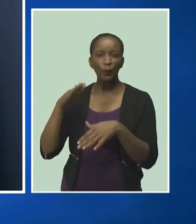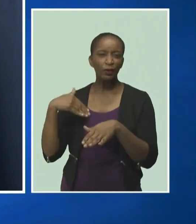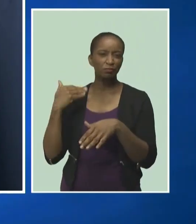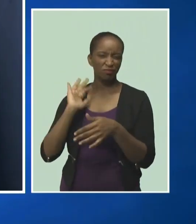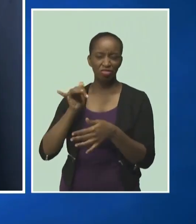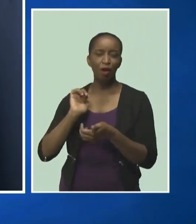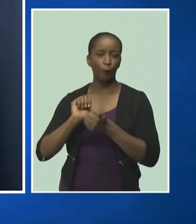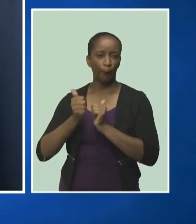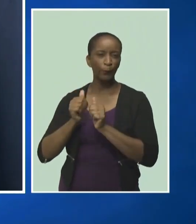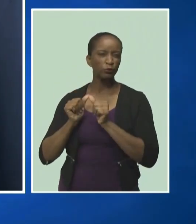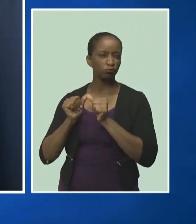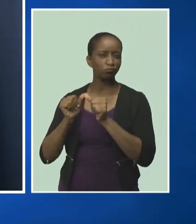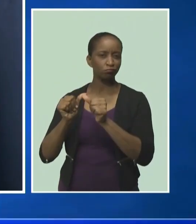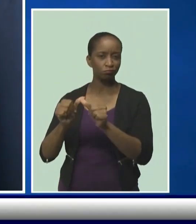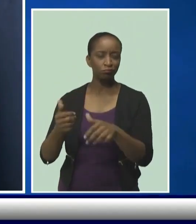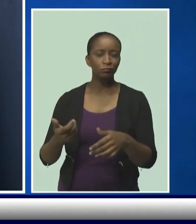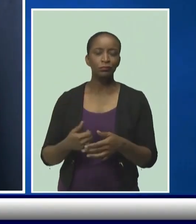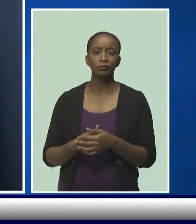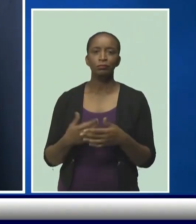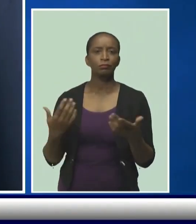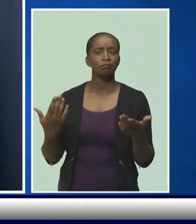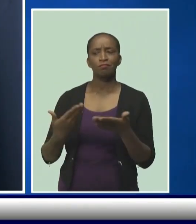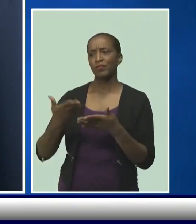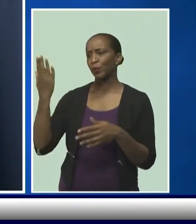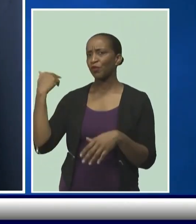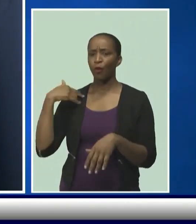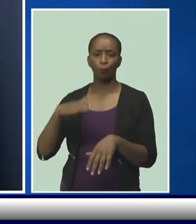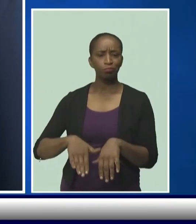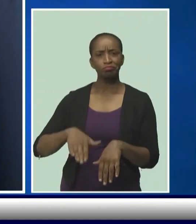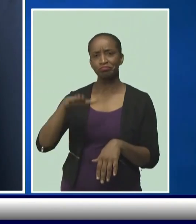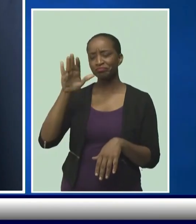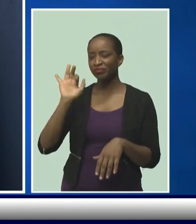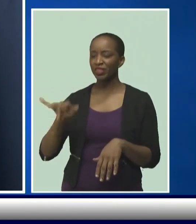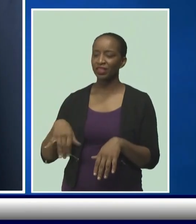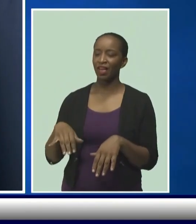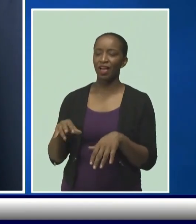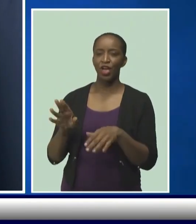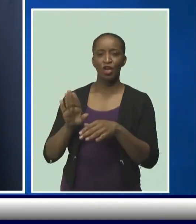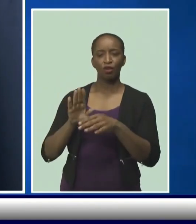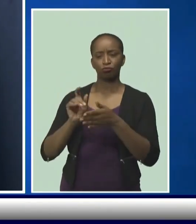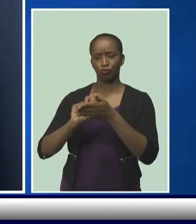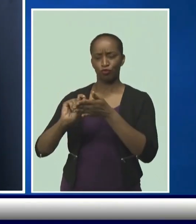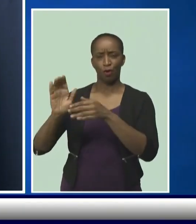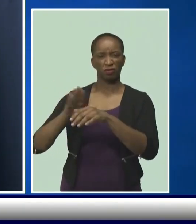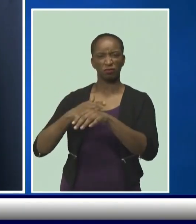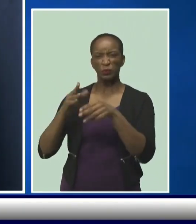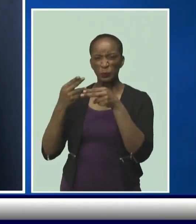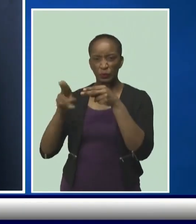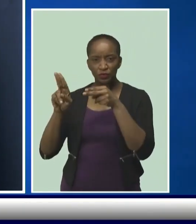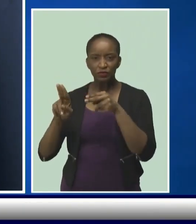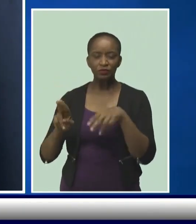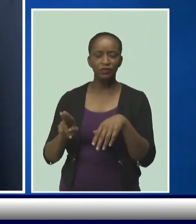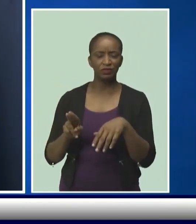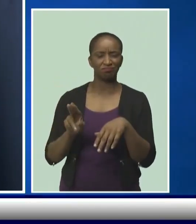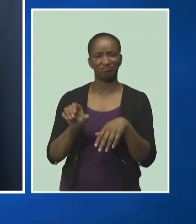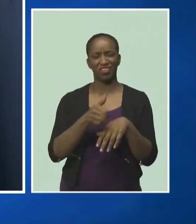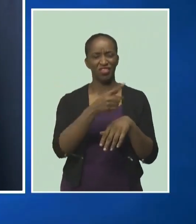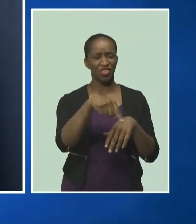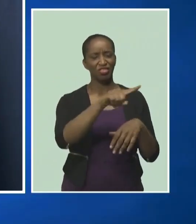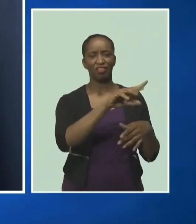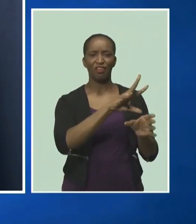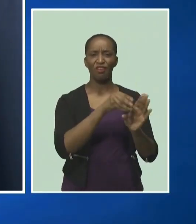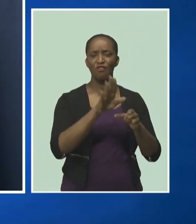aspect of the music industry which years ago when I was growing up was quite looked down upon. But over the years we have gradually